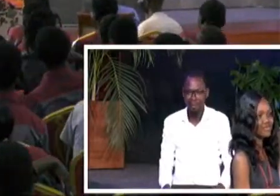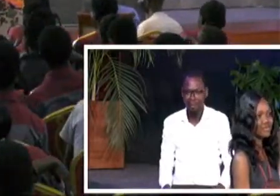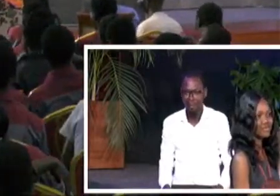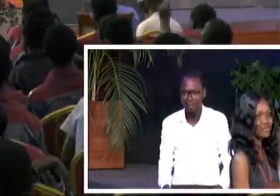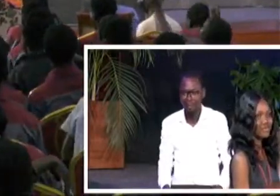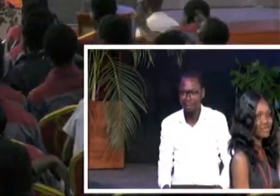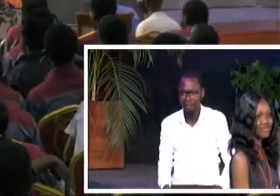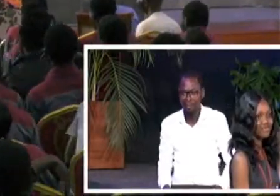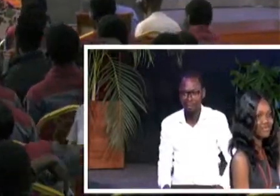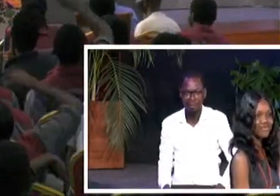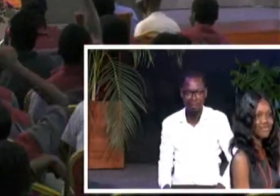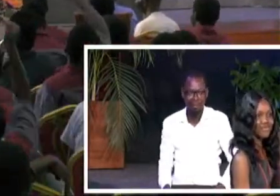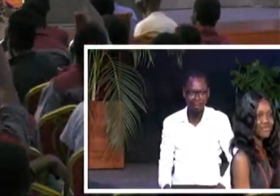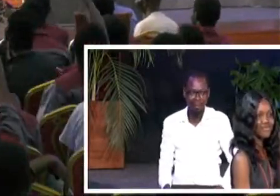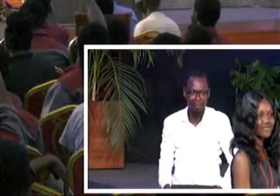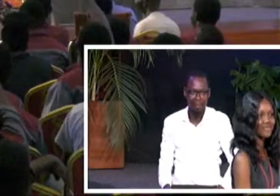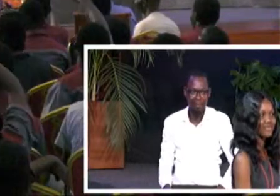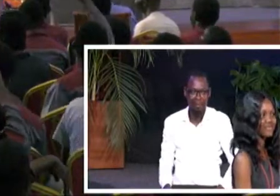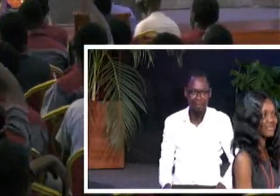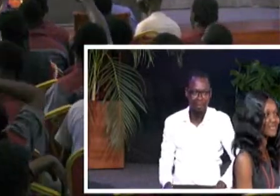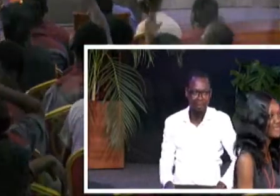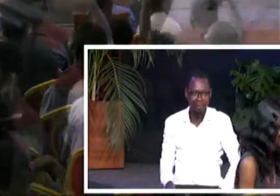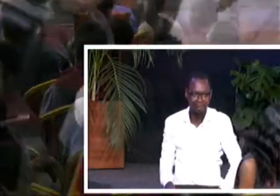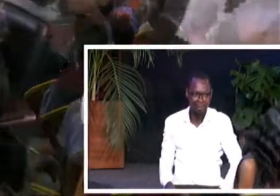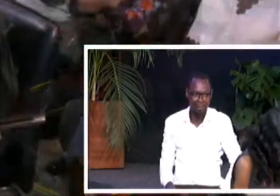Is it Lillian or Benedict?